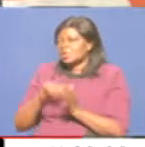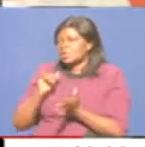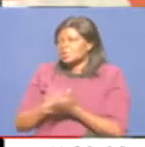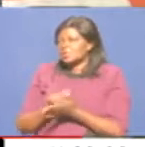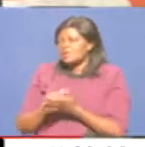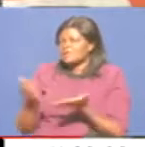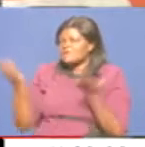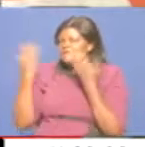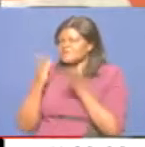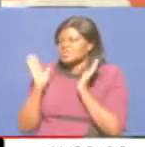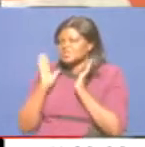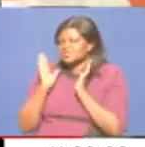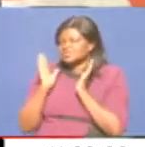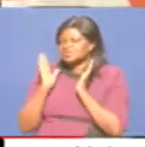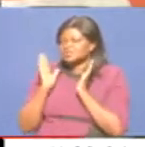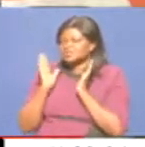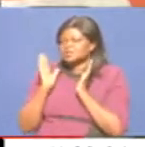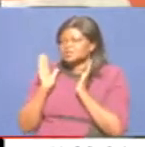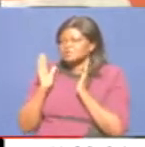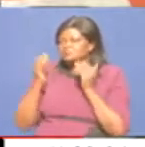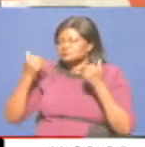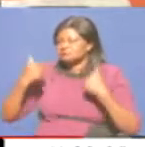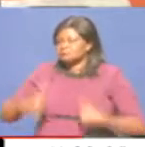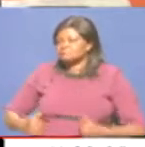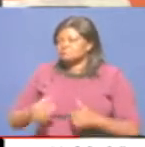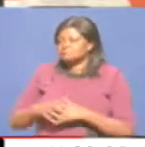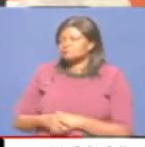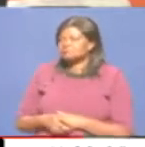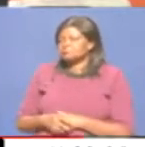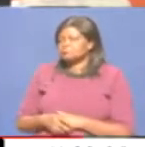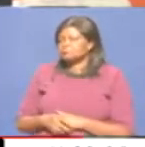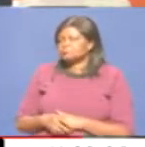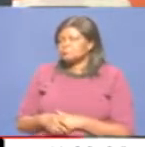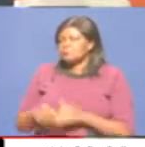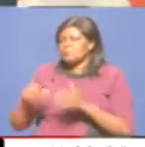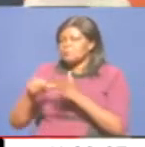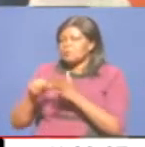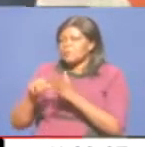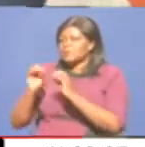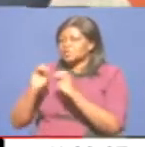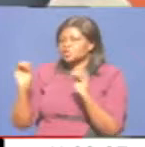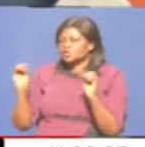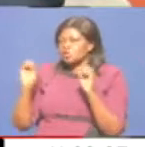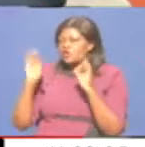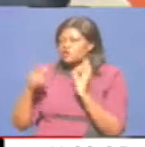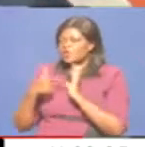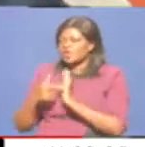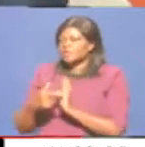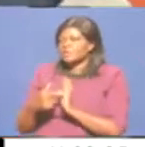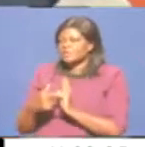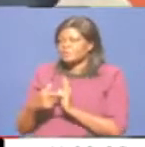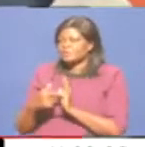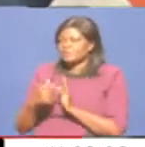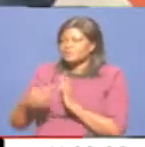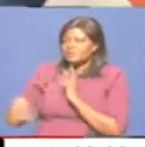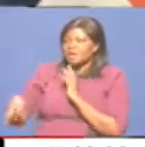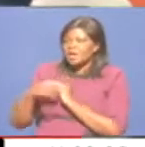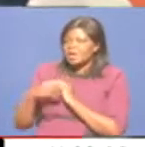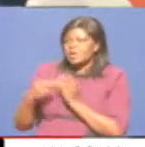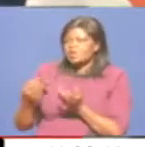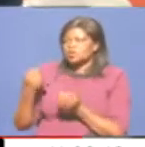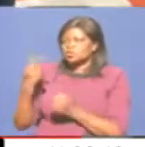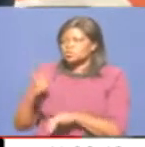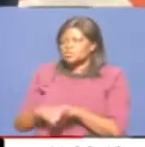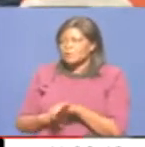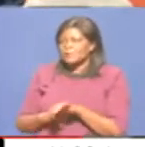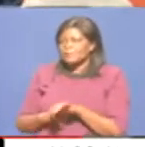completed. Mm-hmm. For me, I don't have any problem if, for example, you know, it will be added, maybe a double or anything